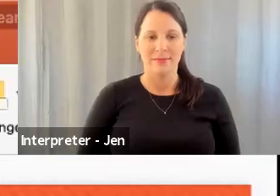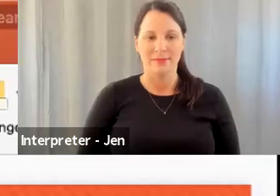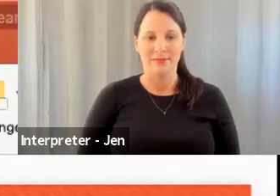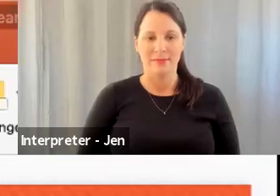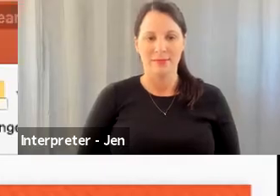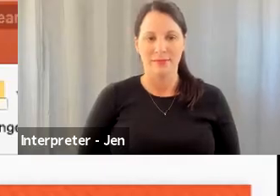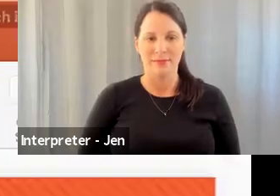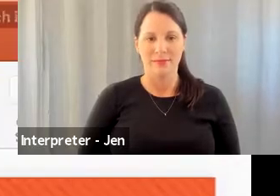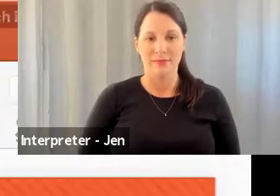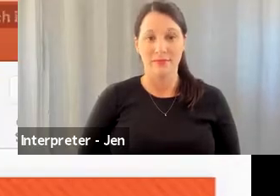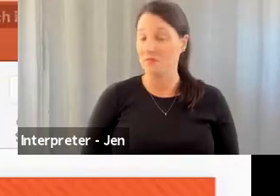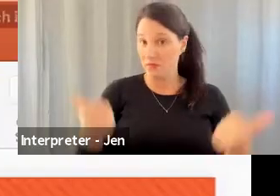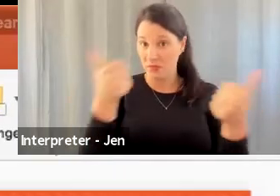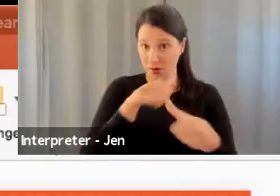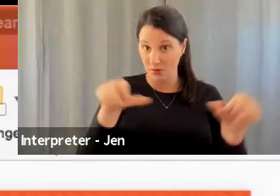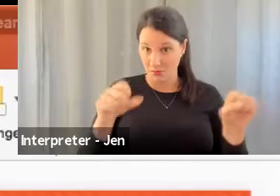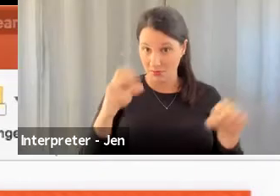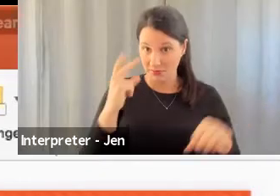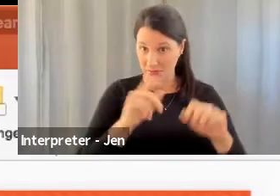All right, can everybody see my screen okay?